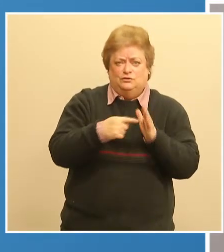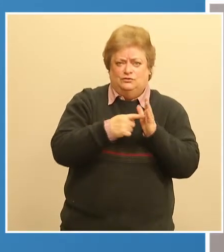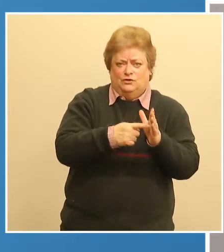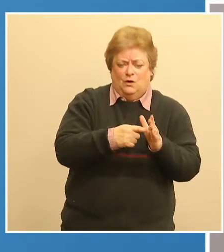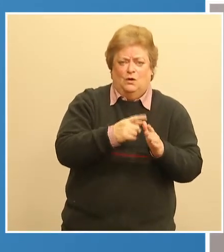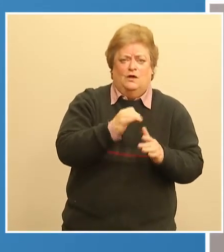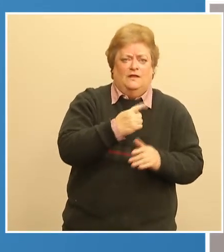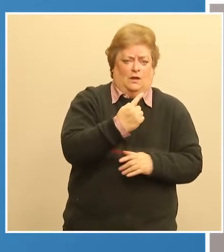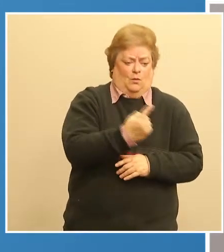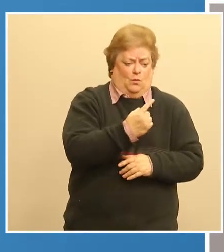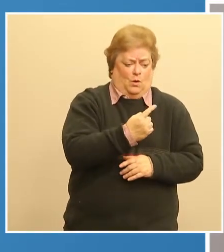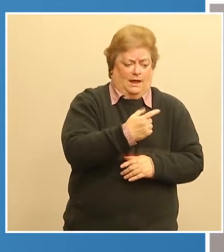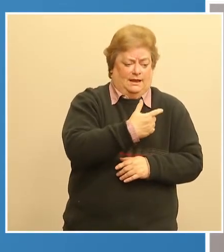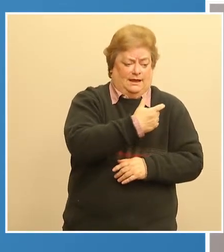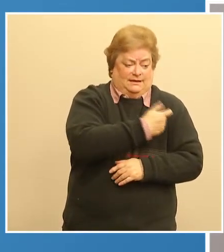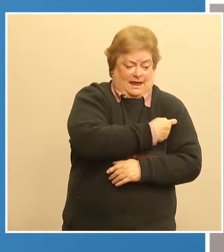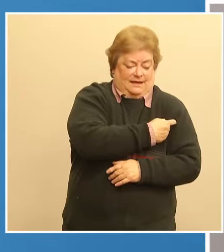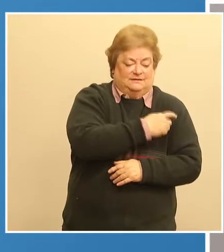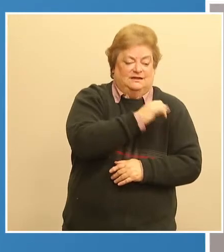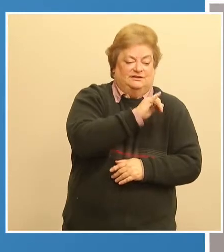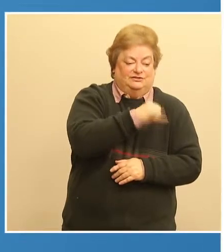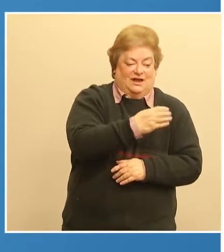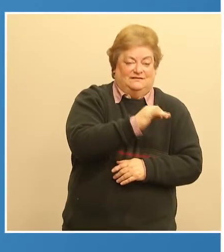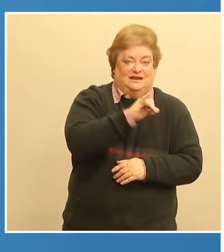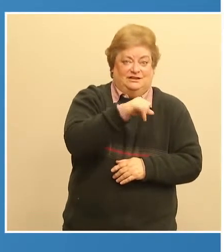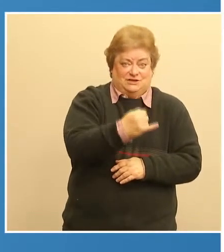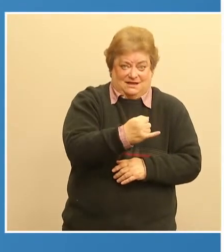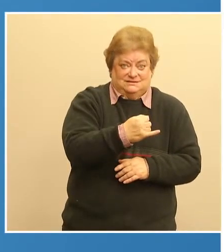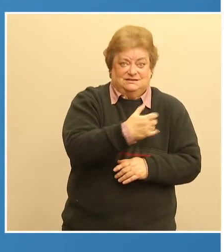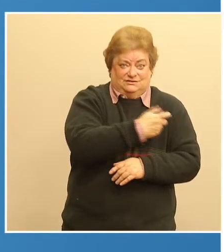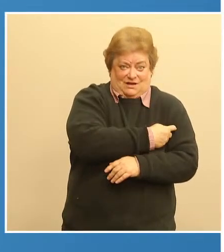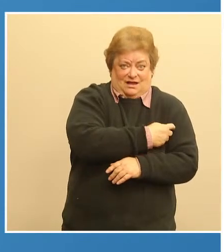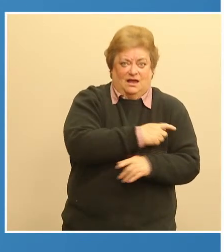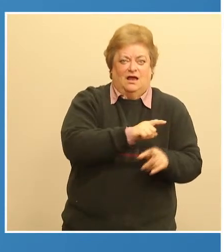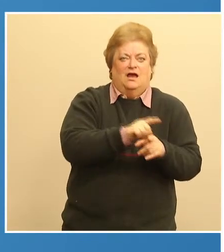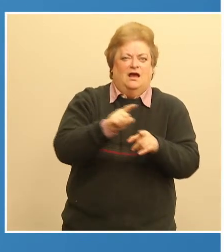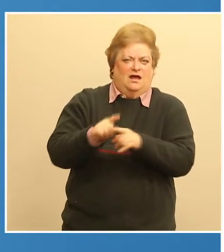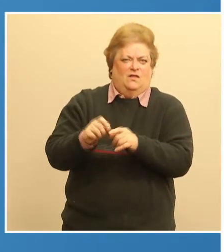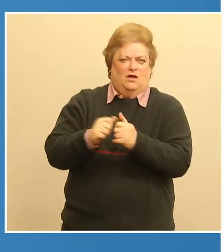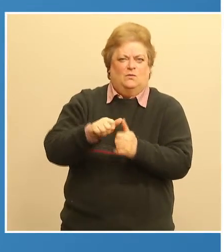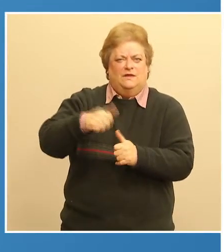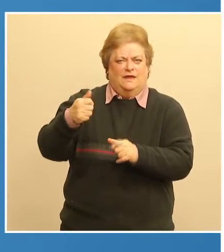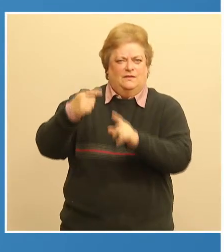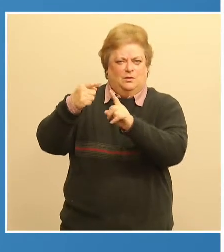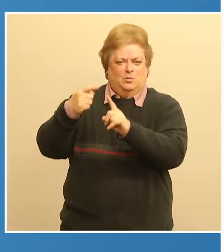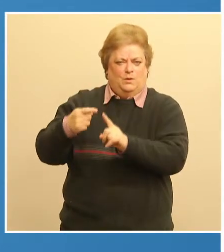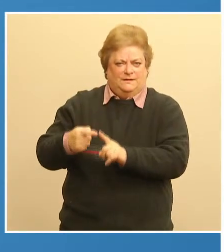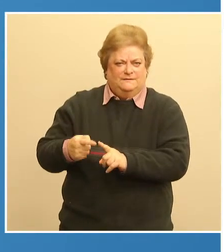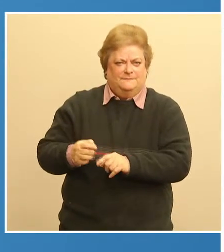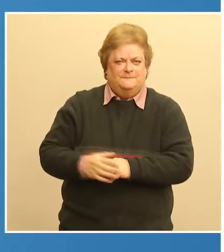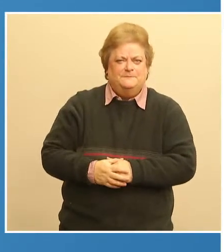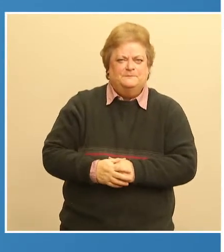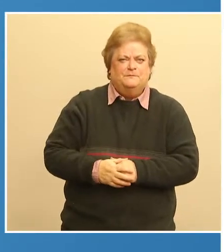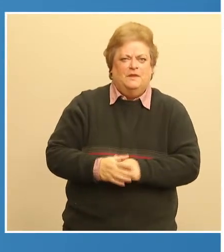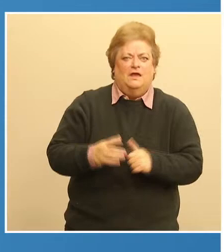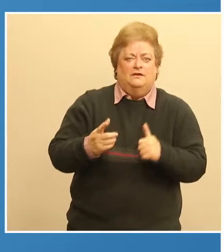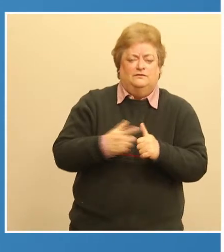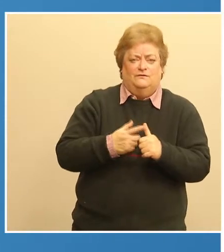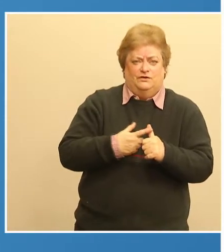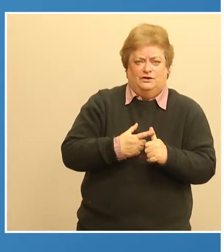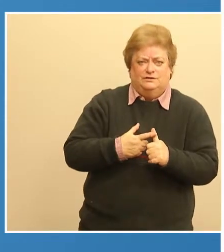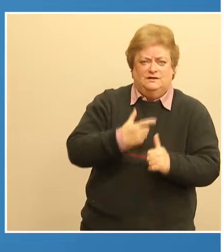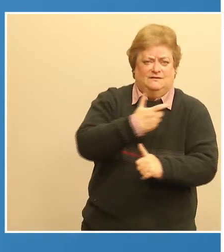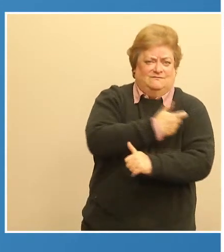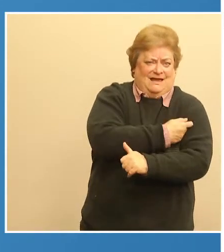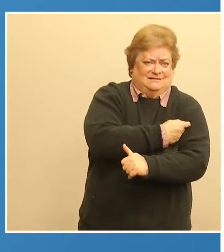the single-dose Johnson & Johnson vaccine more appropriately, along with a few other points I'll touch on. So first,